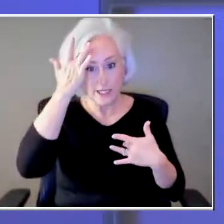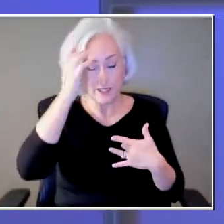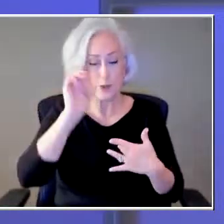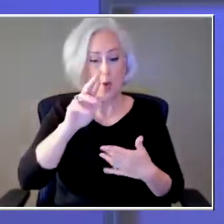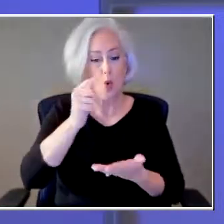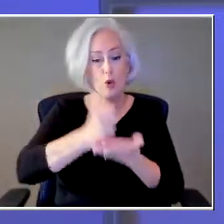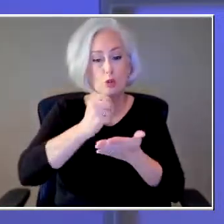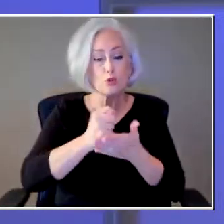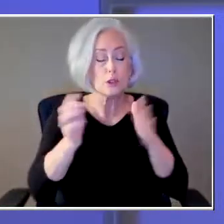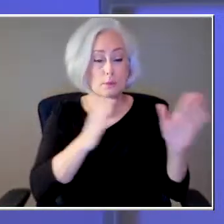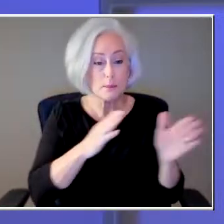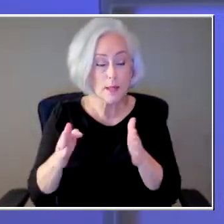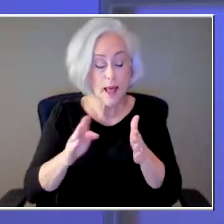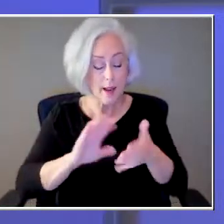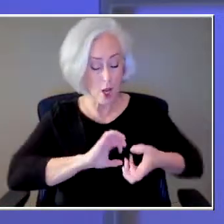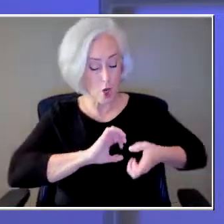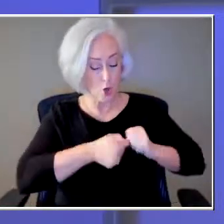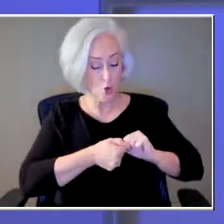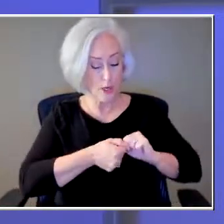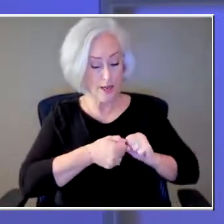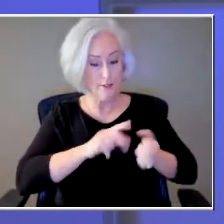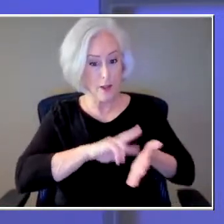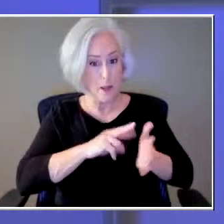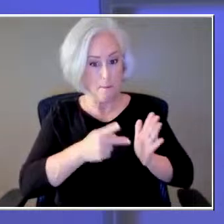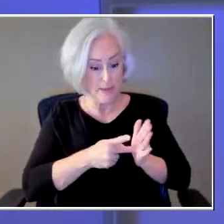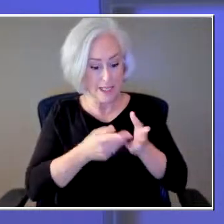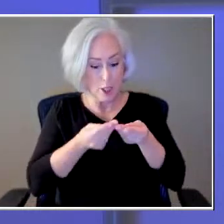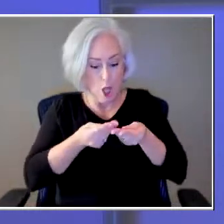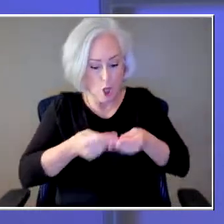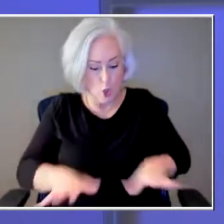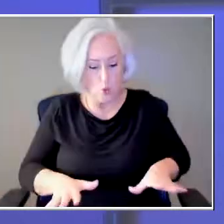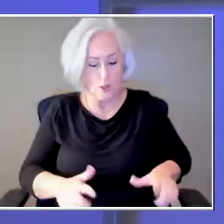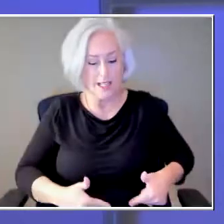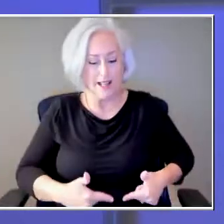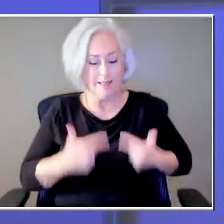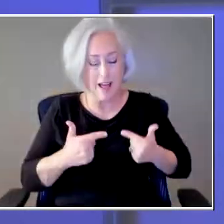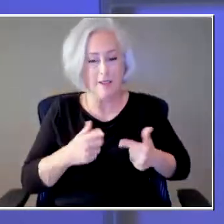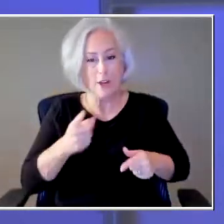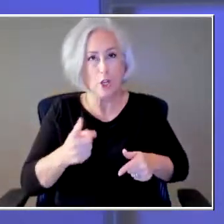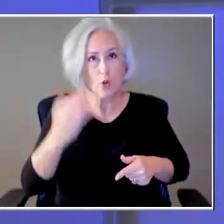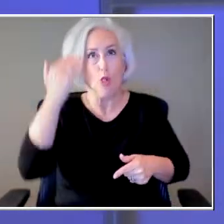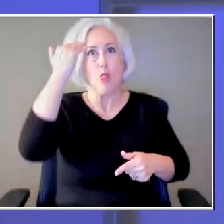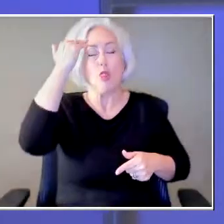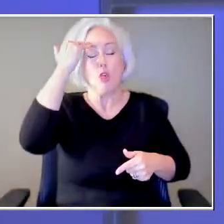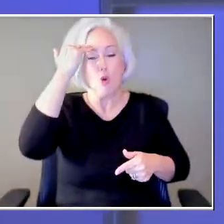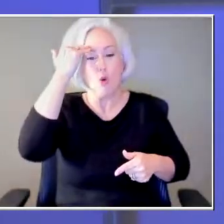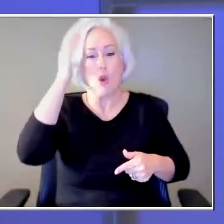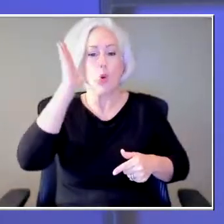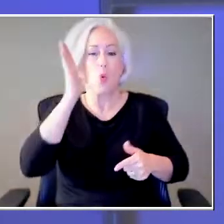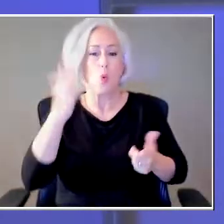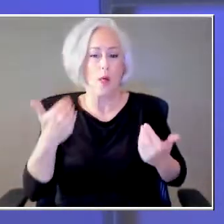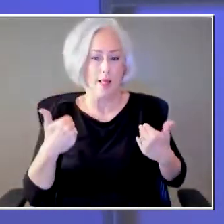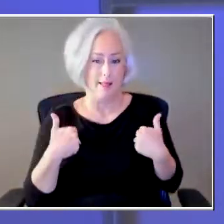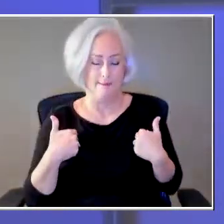grief is really the loss of the life that you thought that you were going to have. maybe